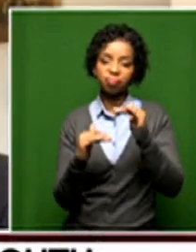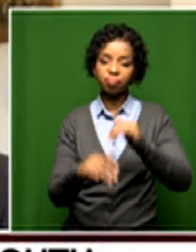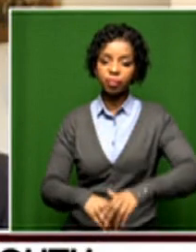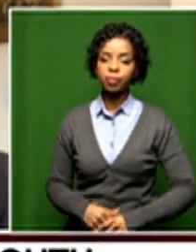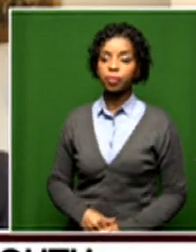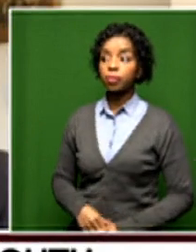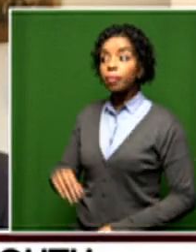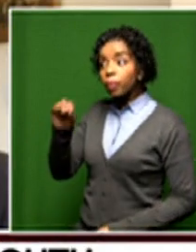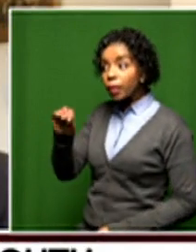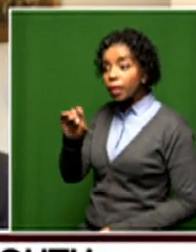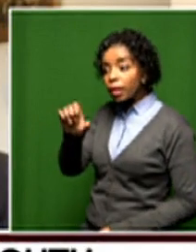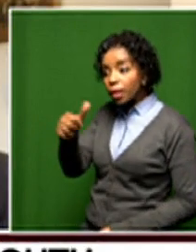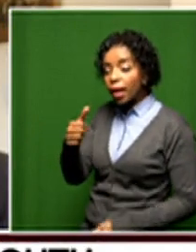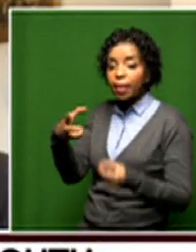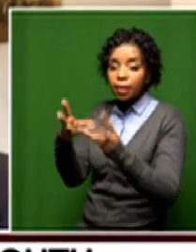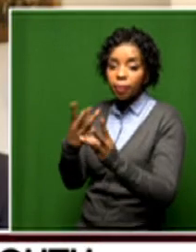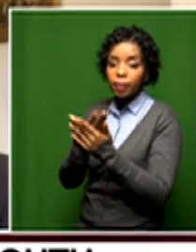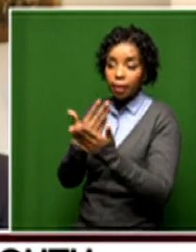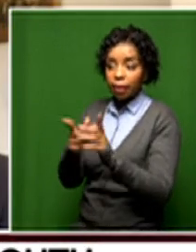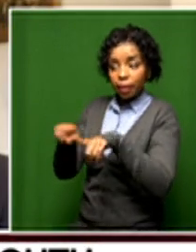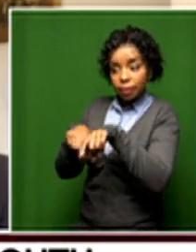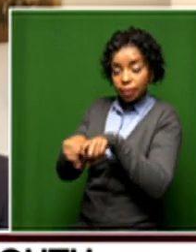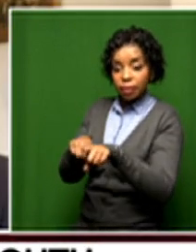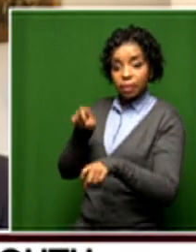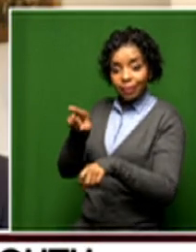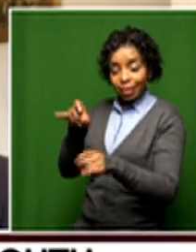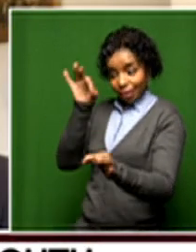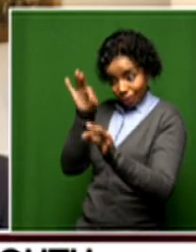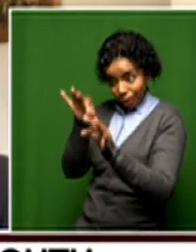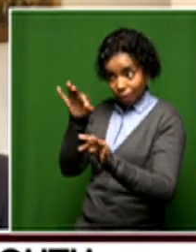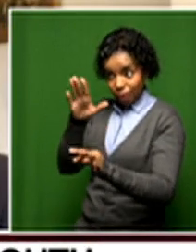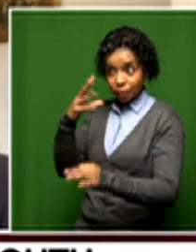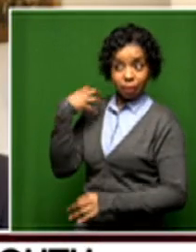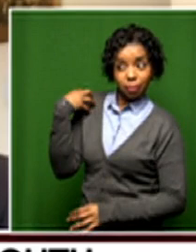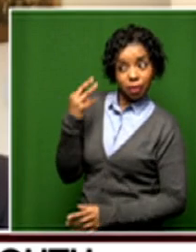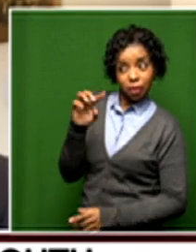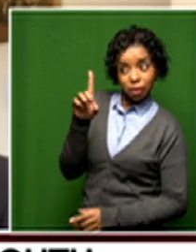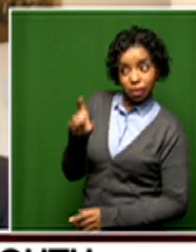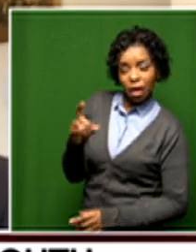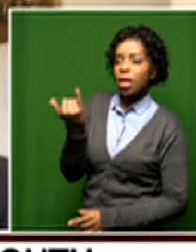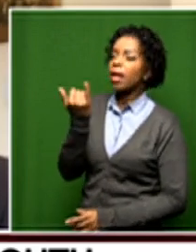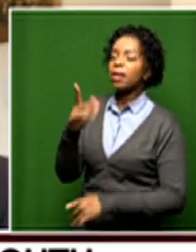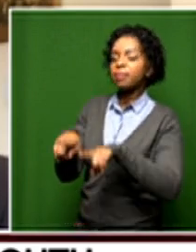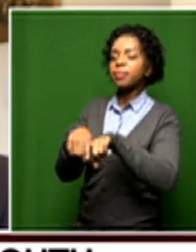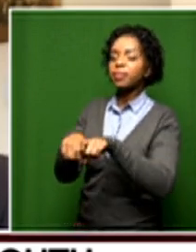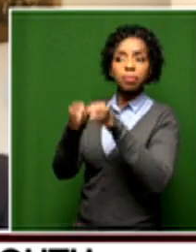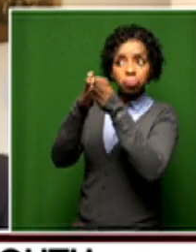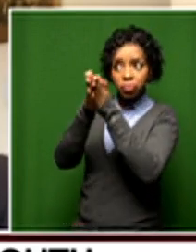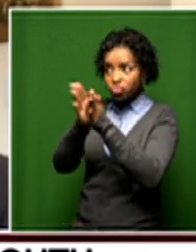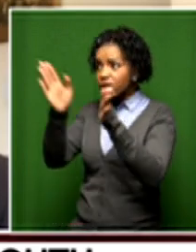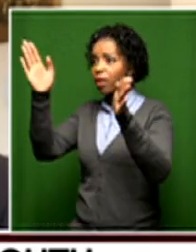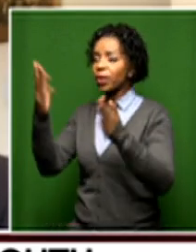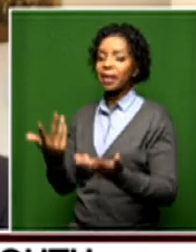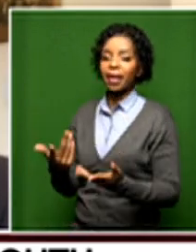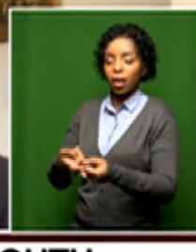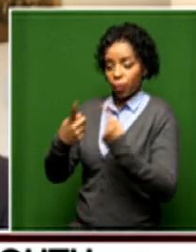in which one could test for that specifically, Minister? And also just in terms of testing generally, how